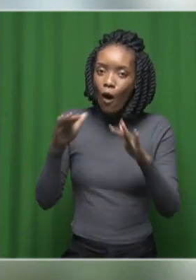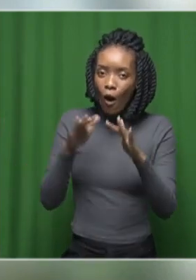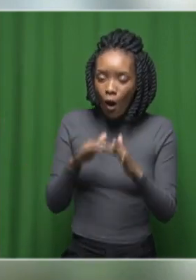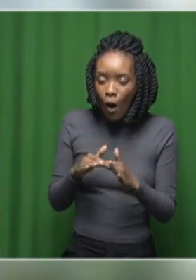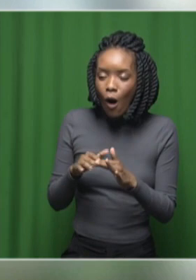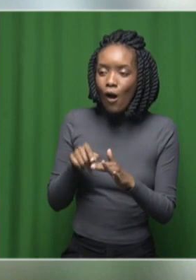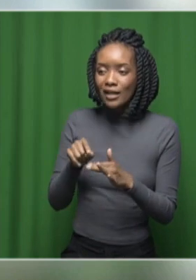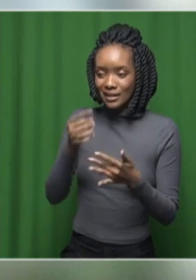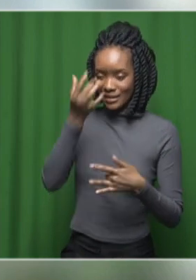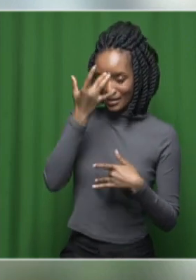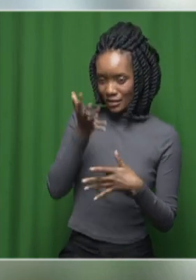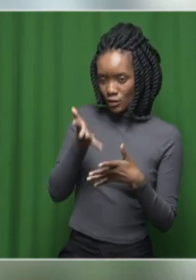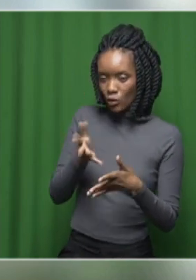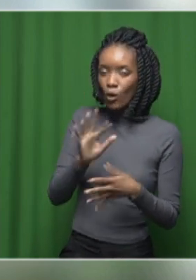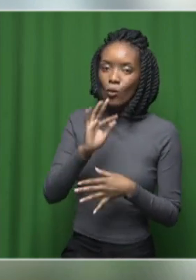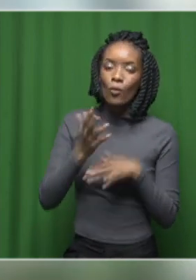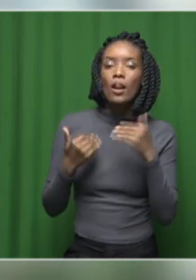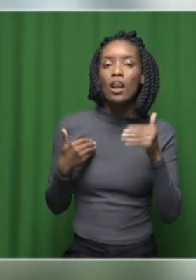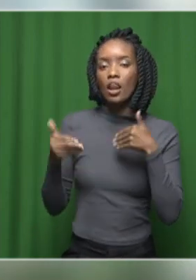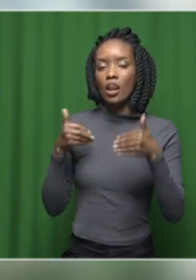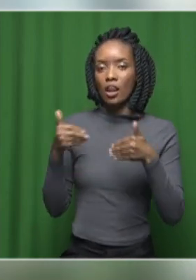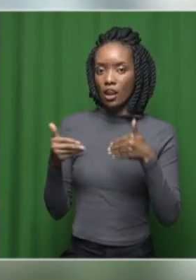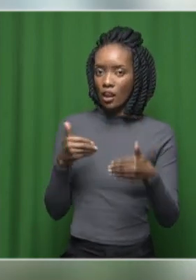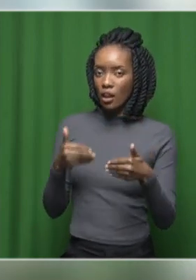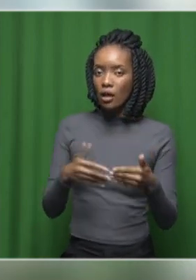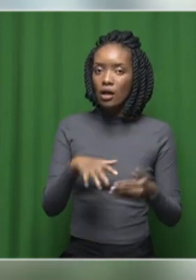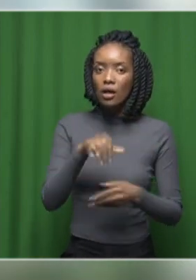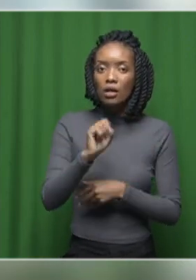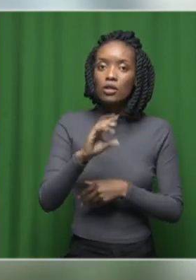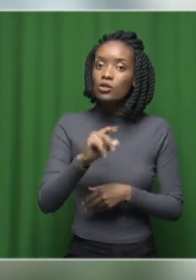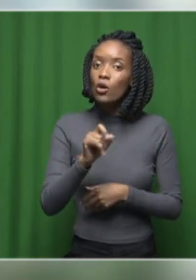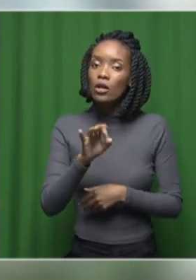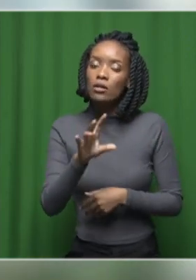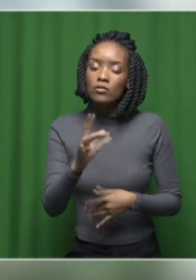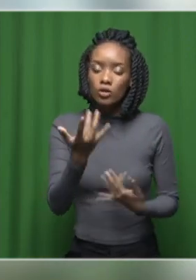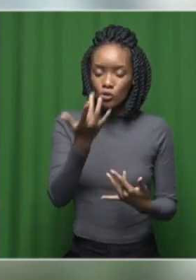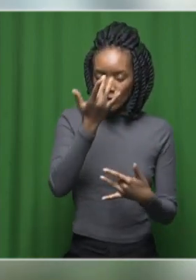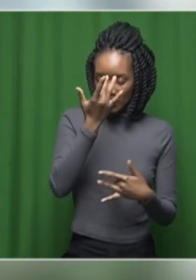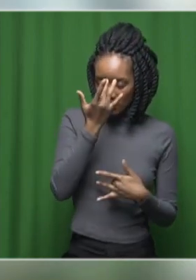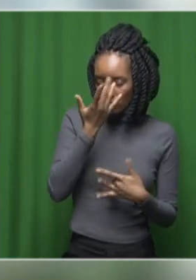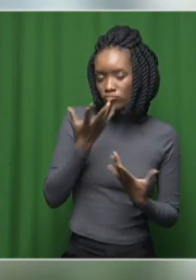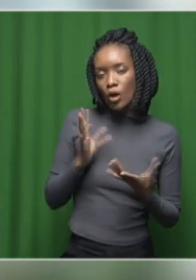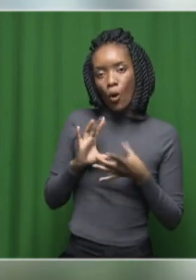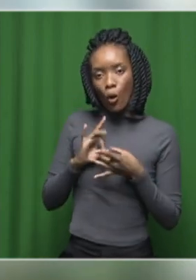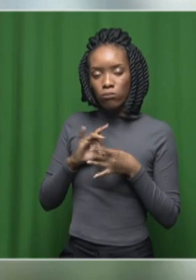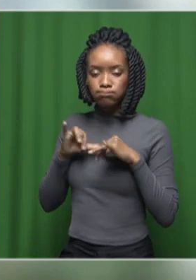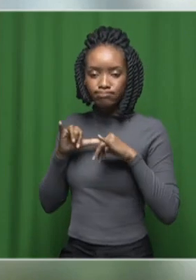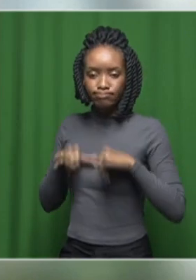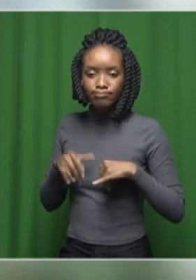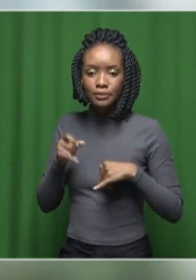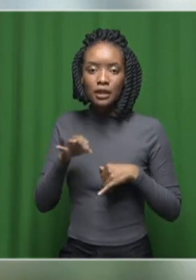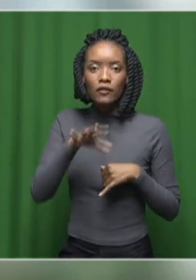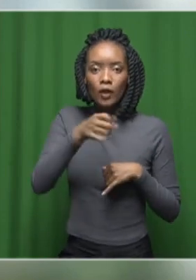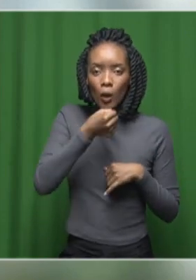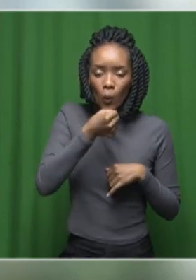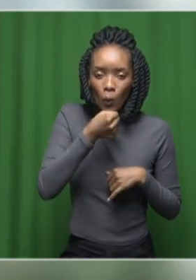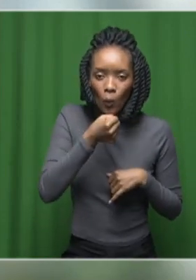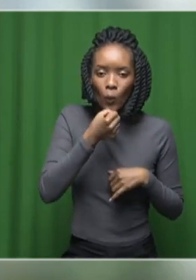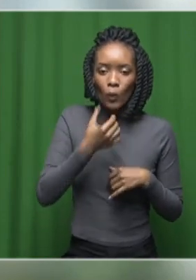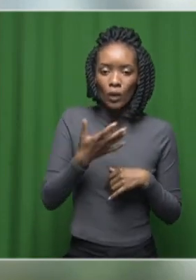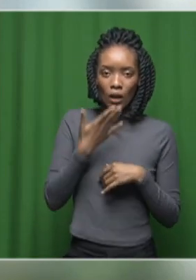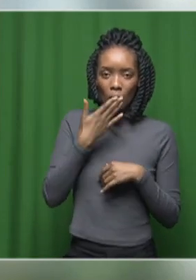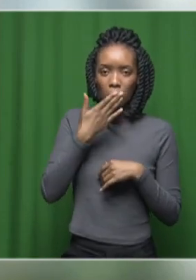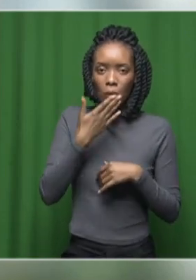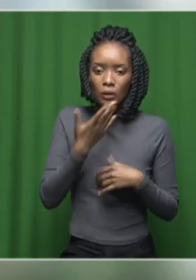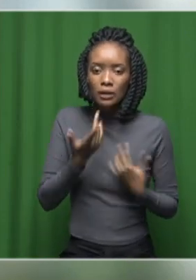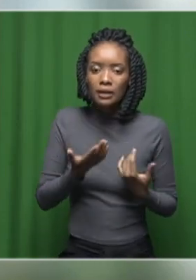managed in a similar way. And so really, if you are sick, to remain at home. If you're coughing or sneezing, to please